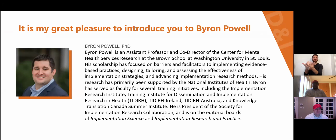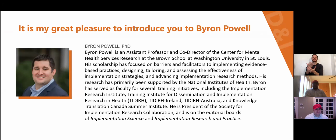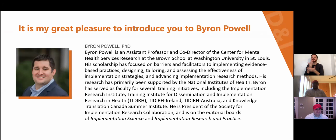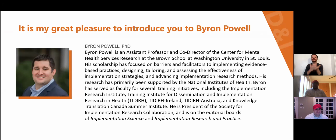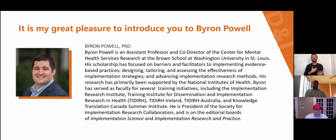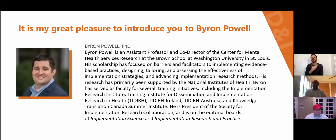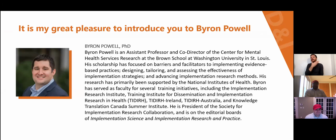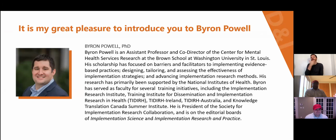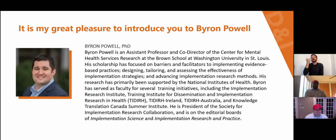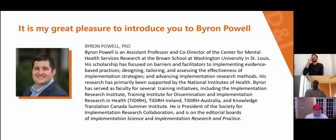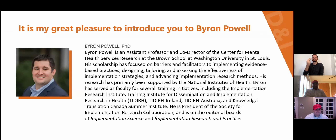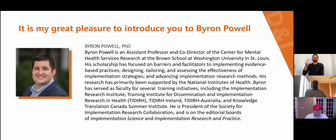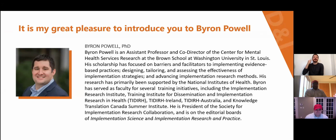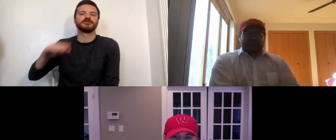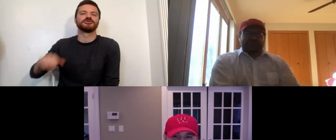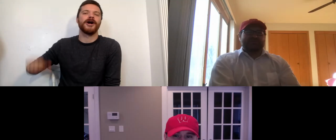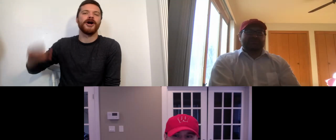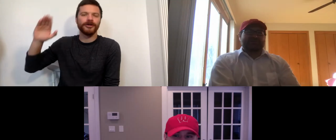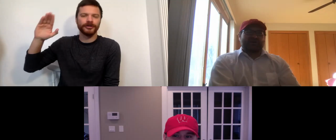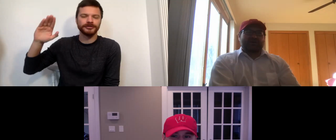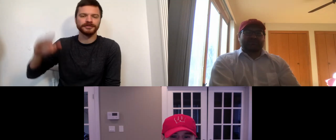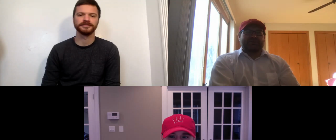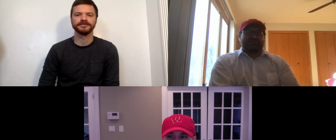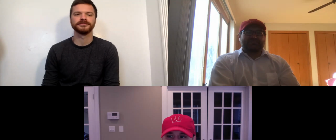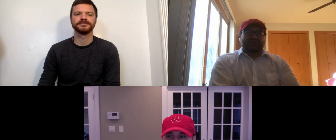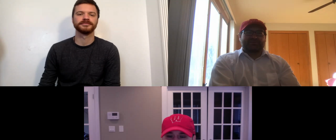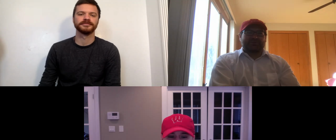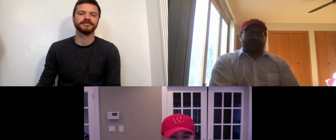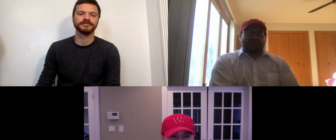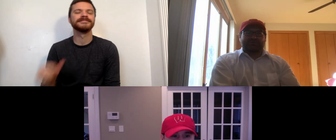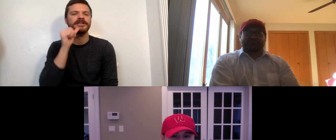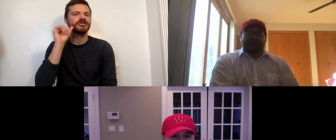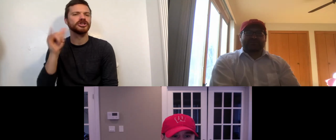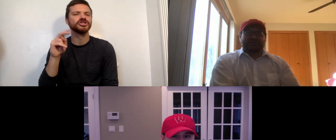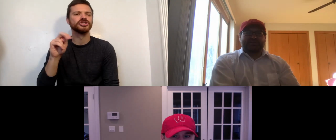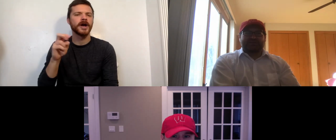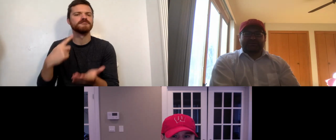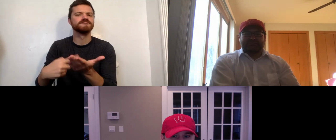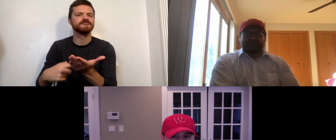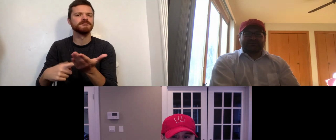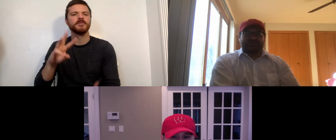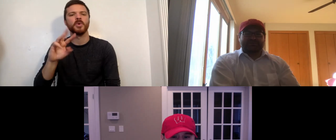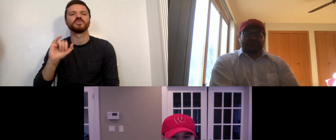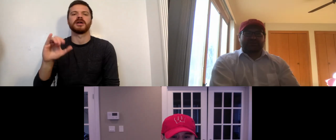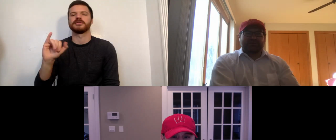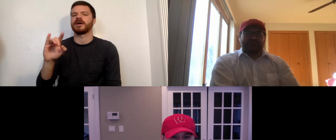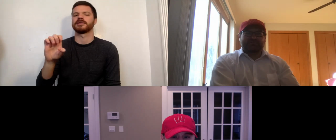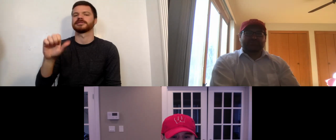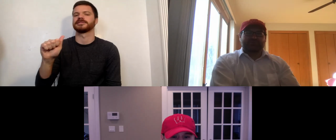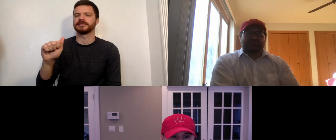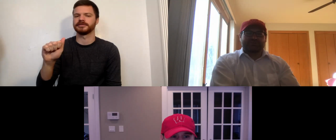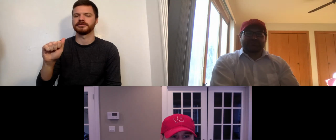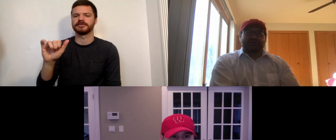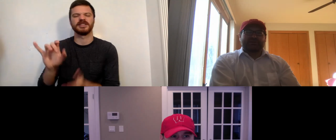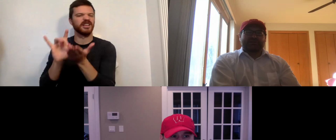my childhood. So yesterday, Jane talked a little bit about the Wisconsin idea to kick off the